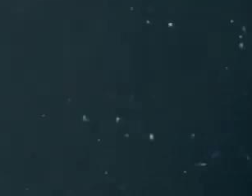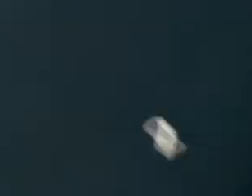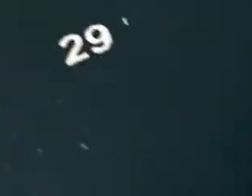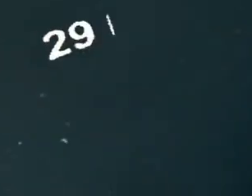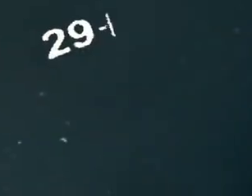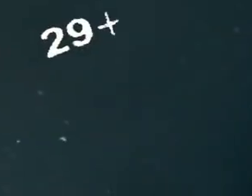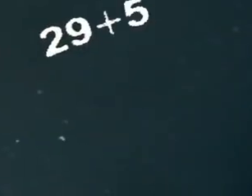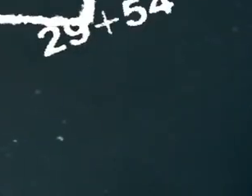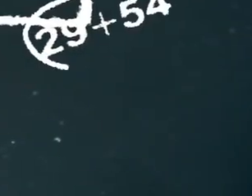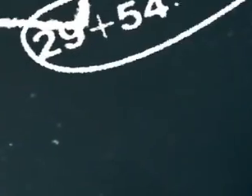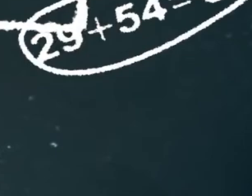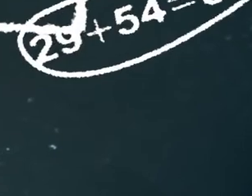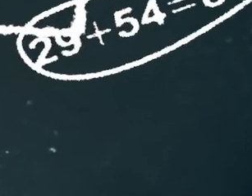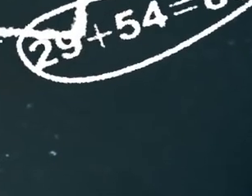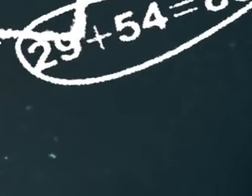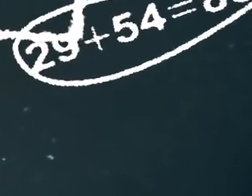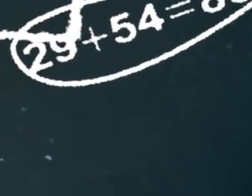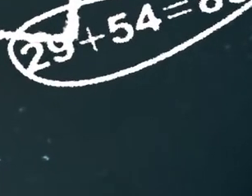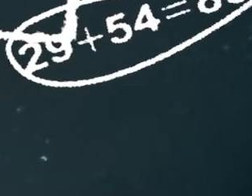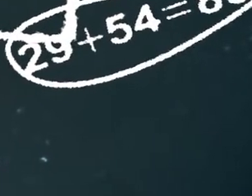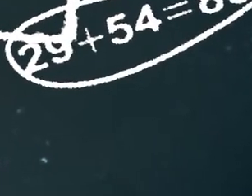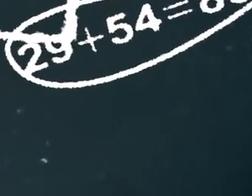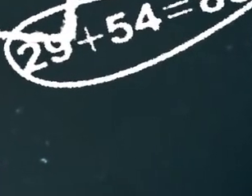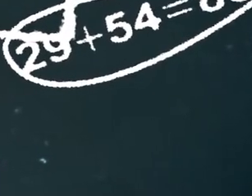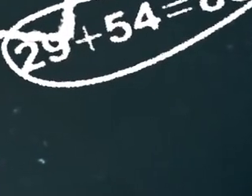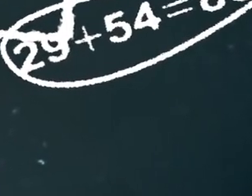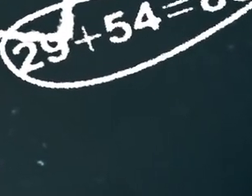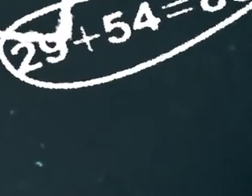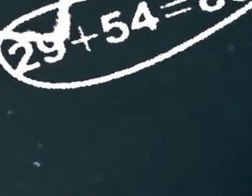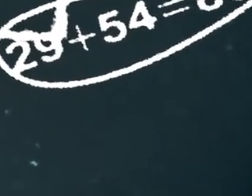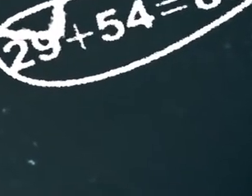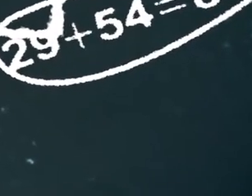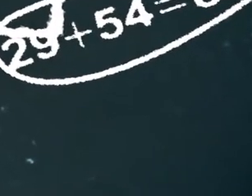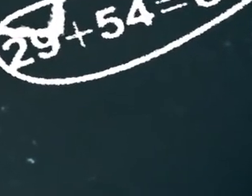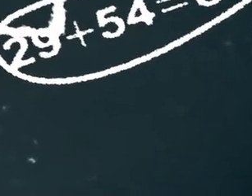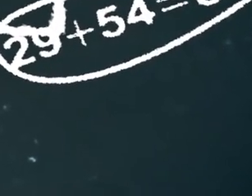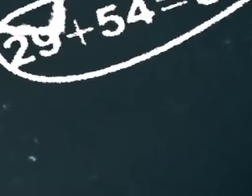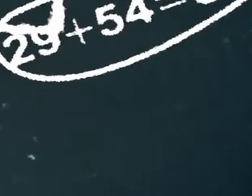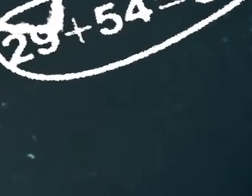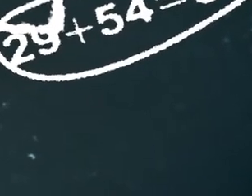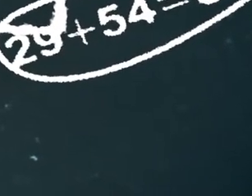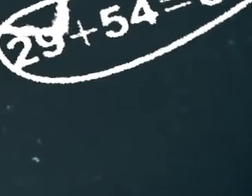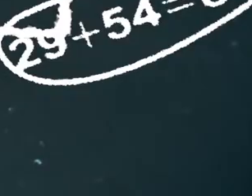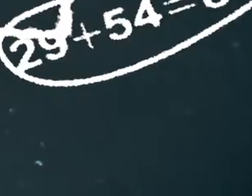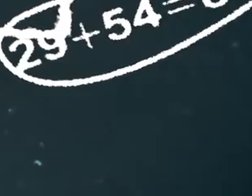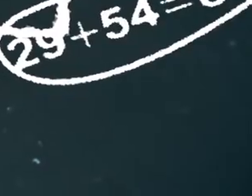Welcome to Study Time, a televised home learning program produced by Rwanda Education